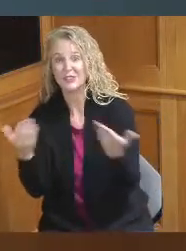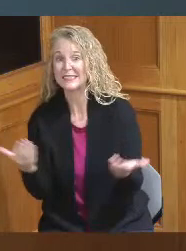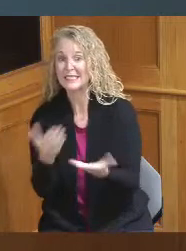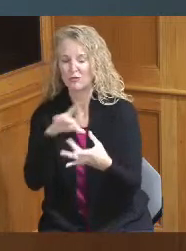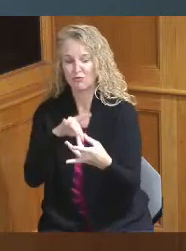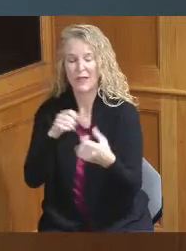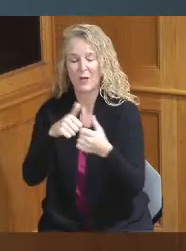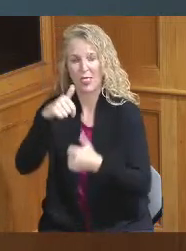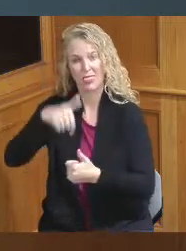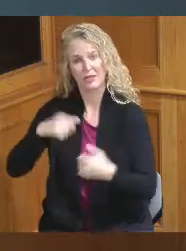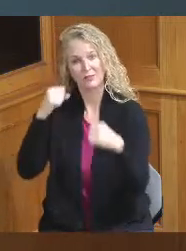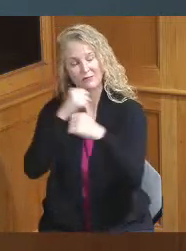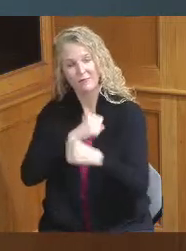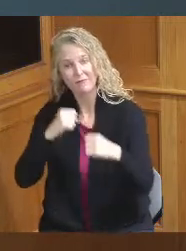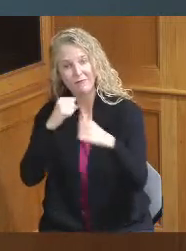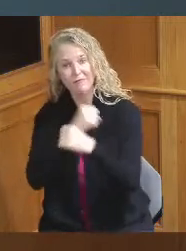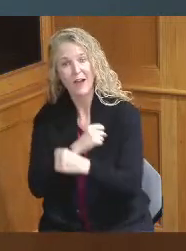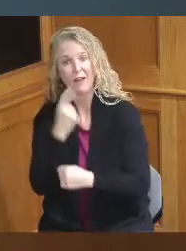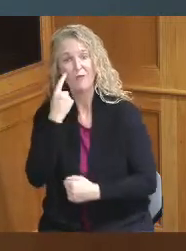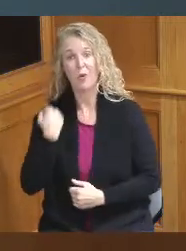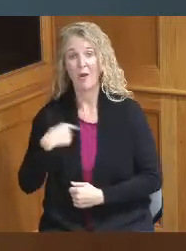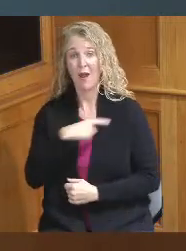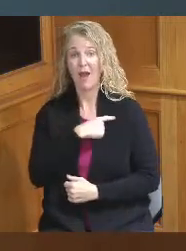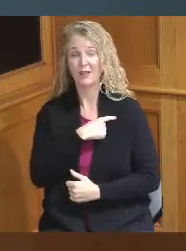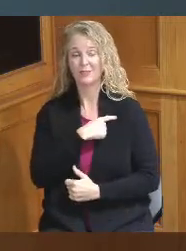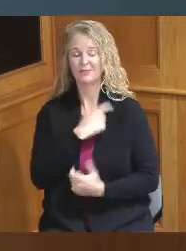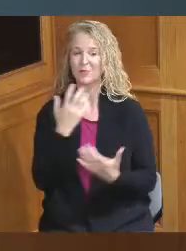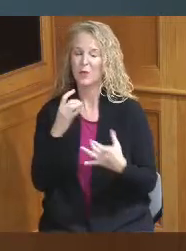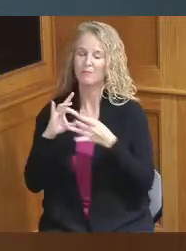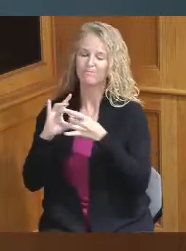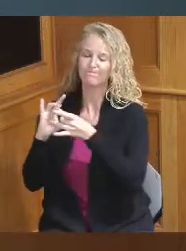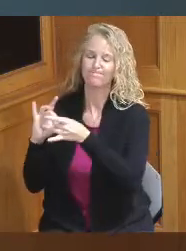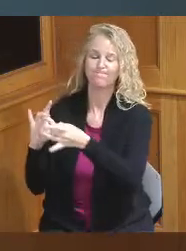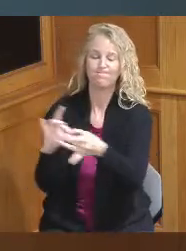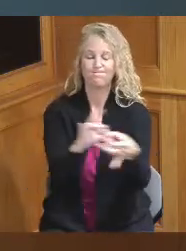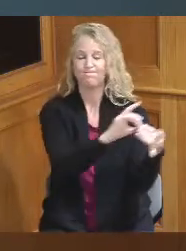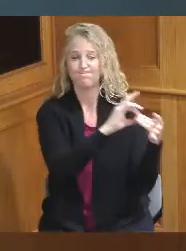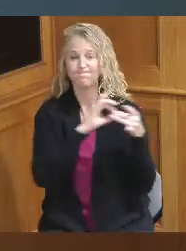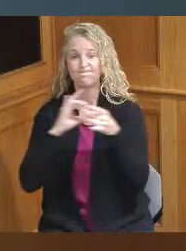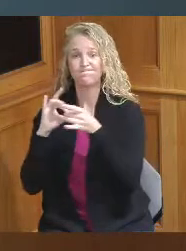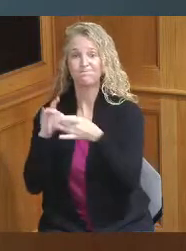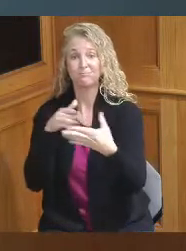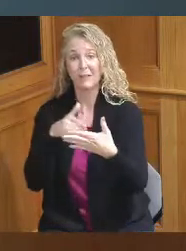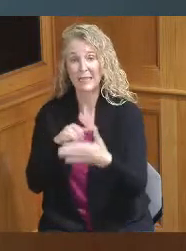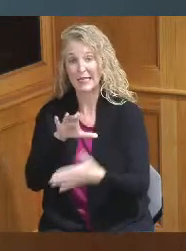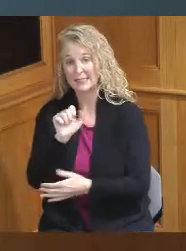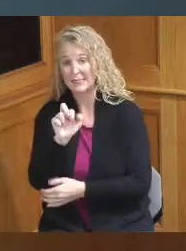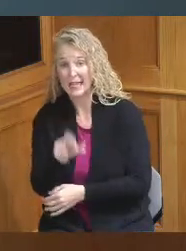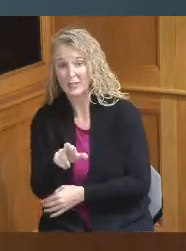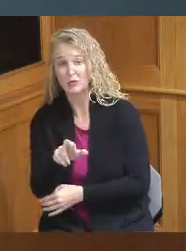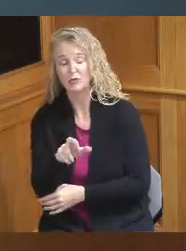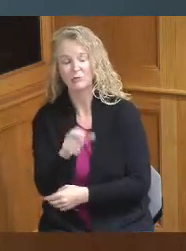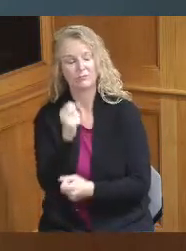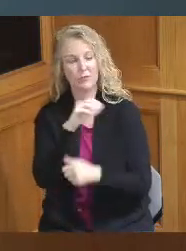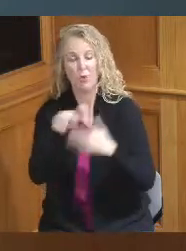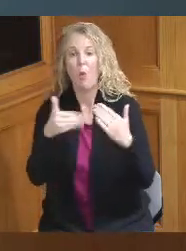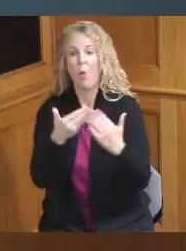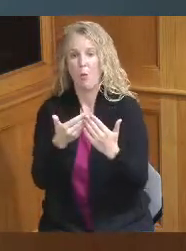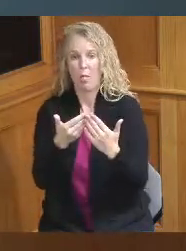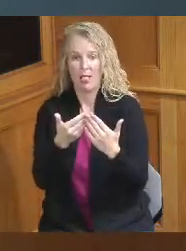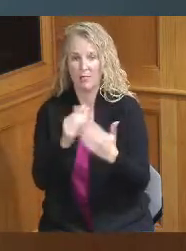this fight for us to unite to fight not only breast cancer, but all cancer.